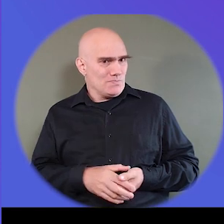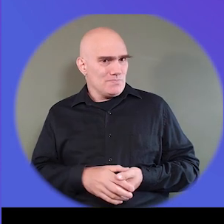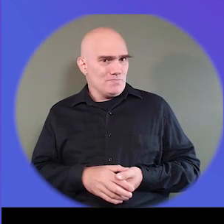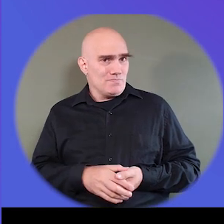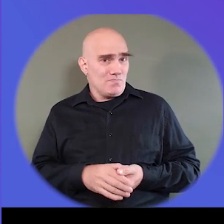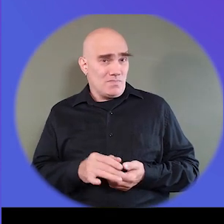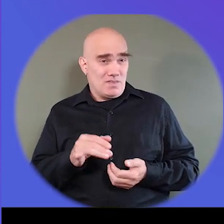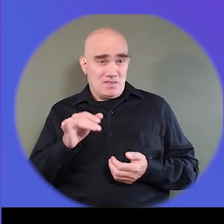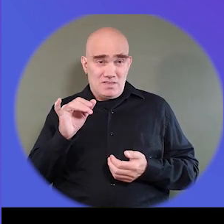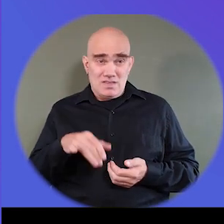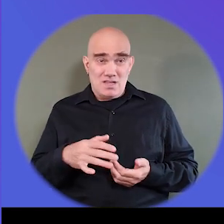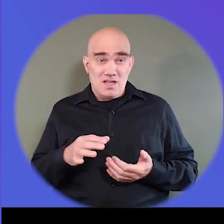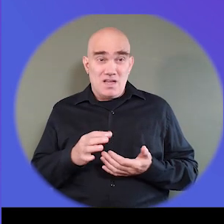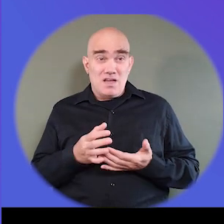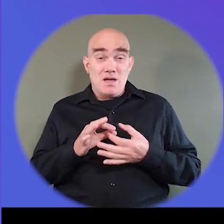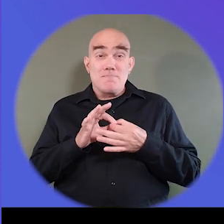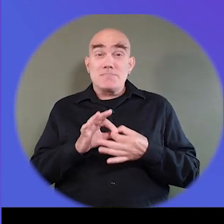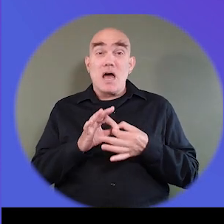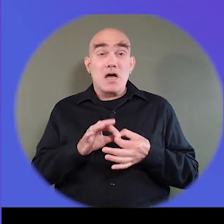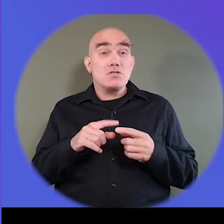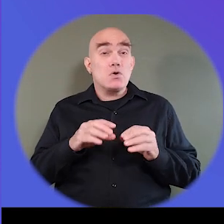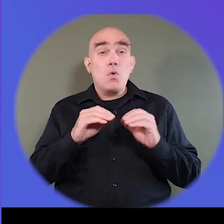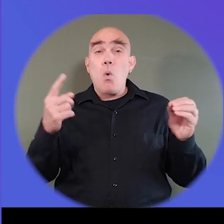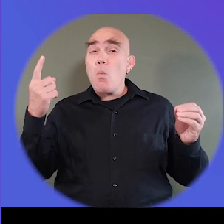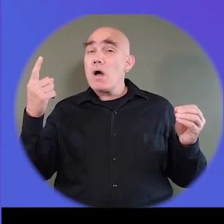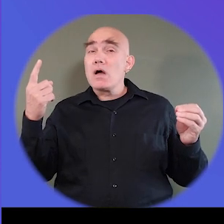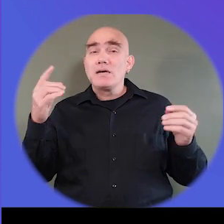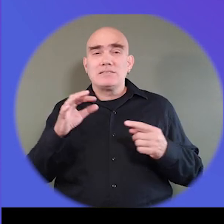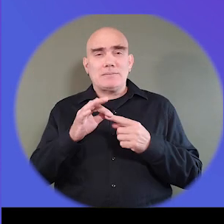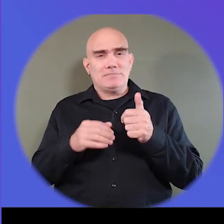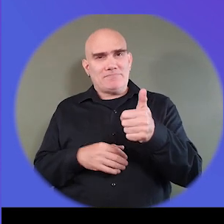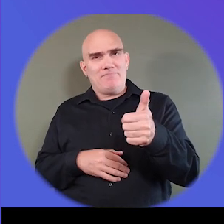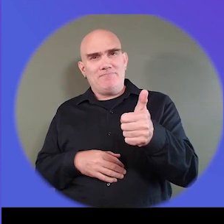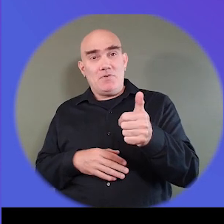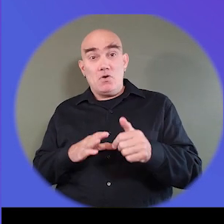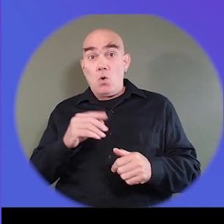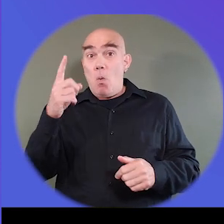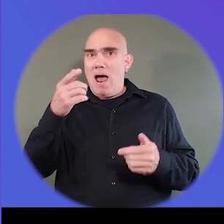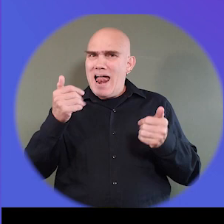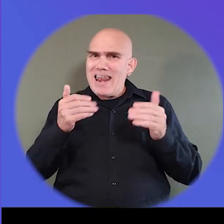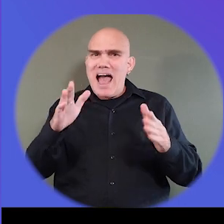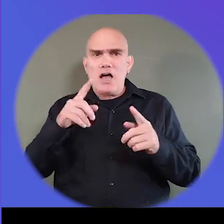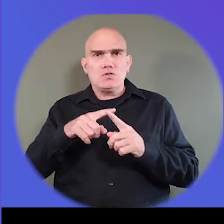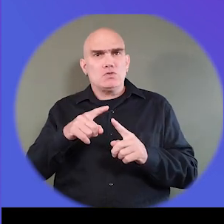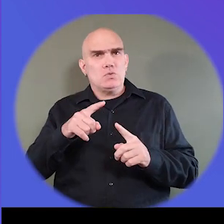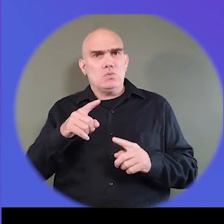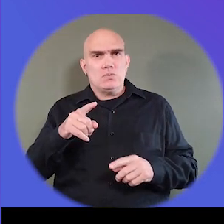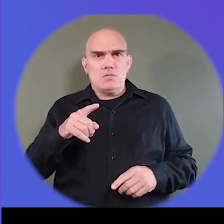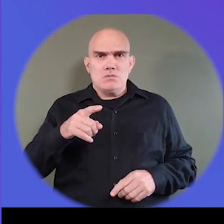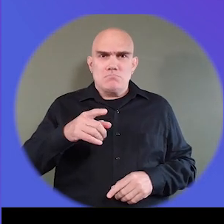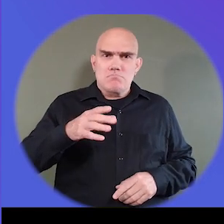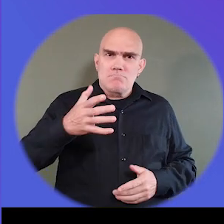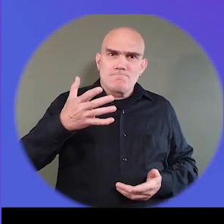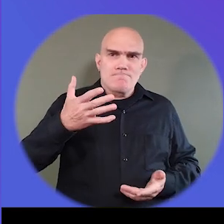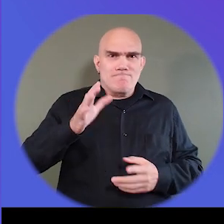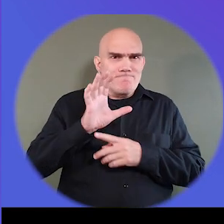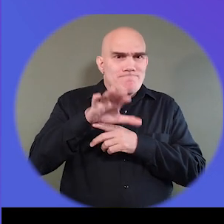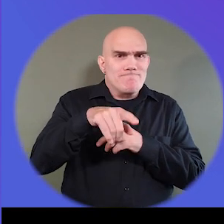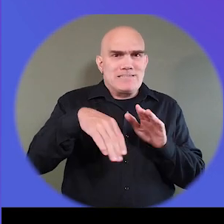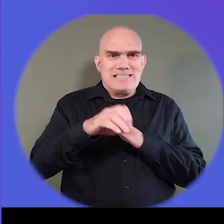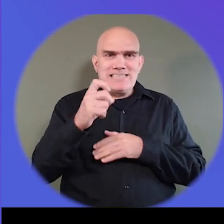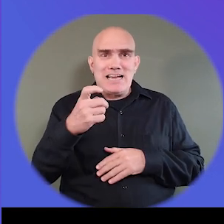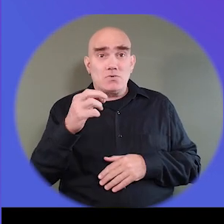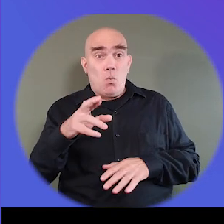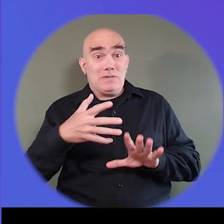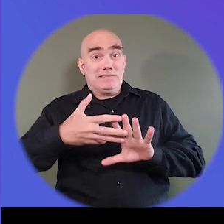It belongs to no one else but you. No one else is allowed to boss you into sex